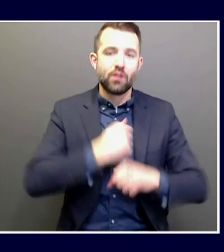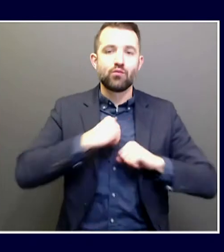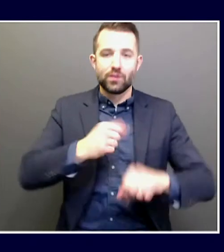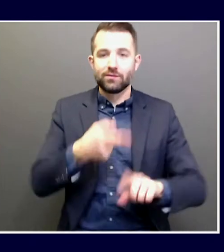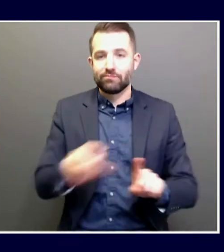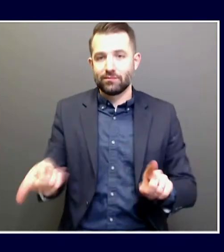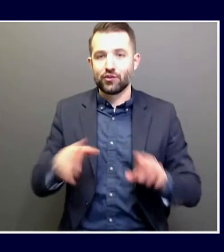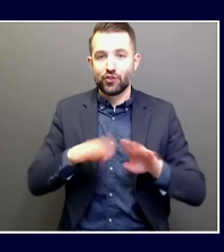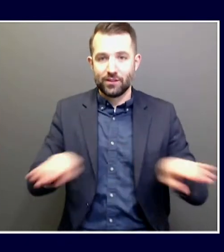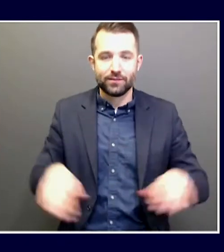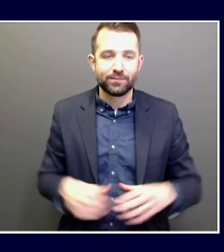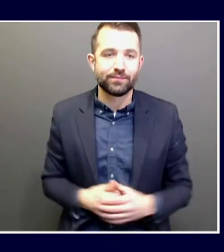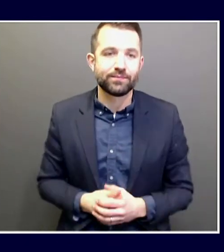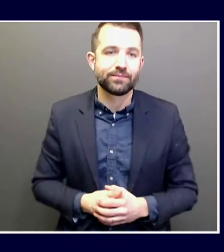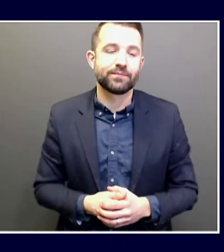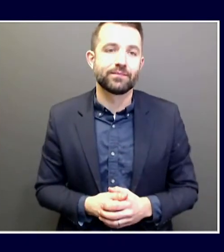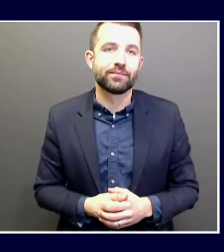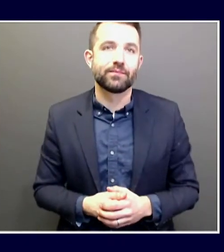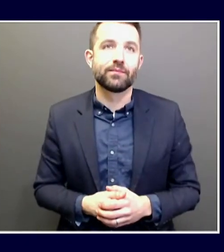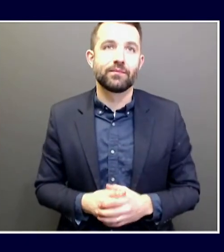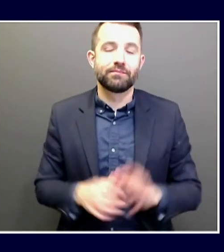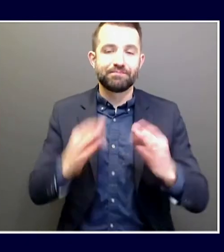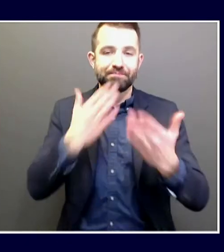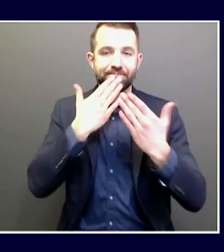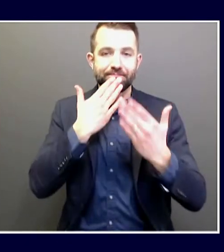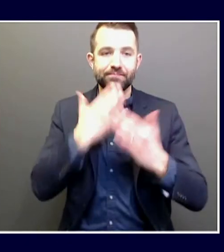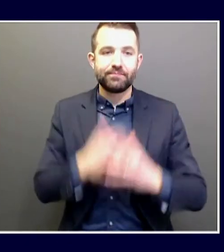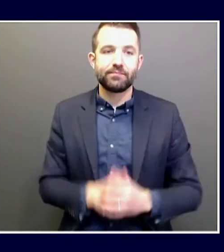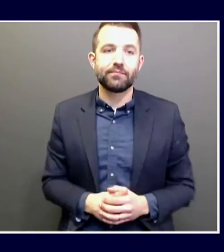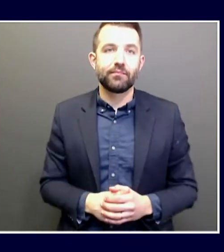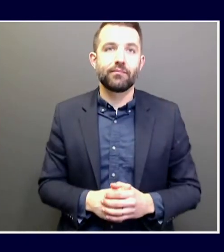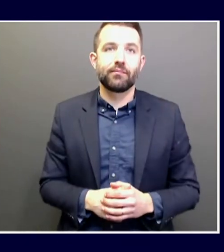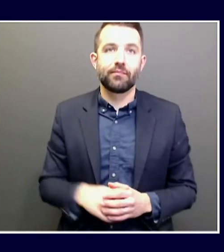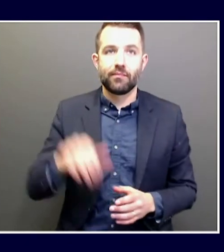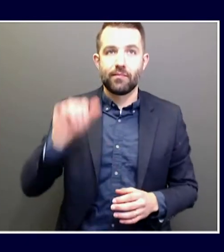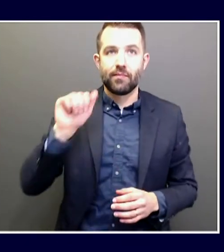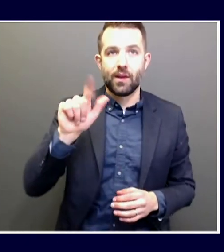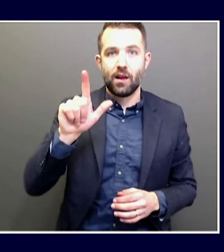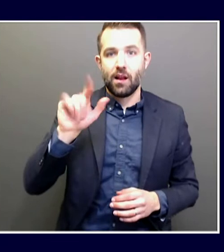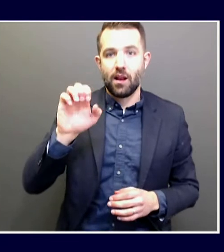Chris. Let me turn to Allegra from WABI next.